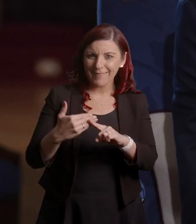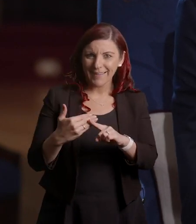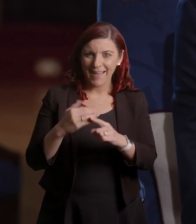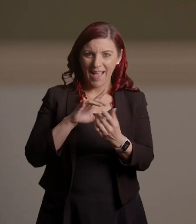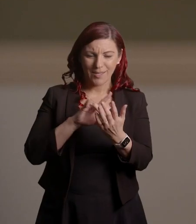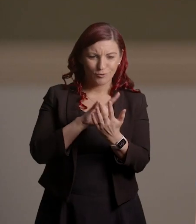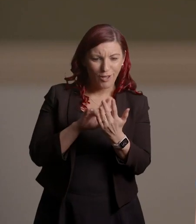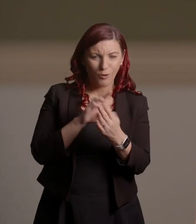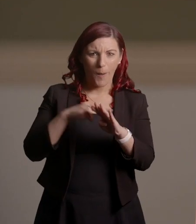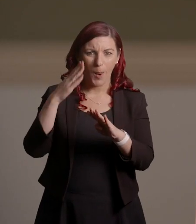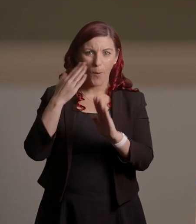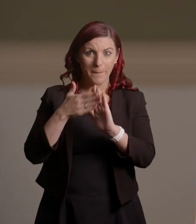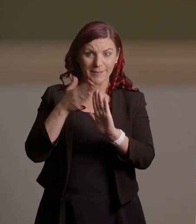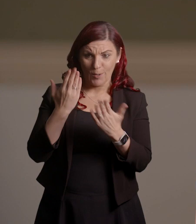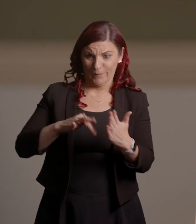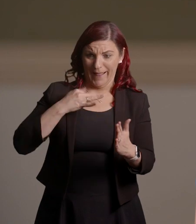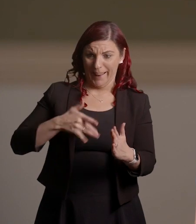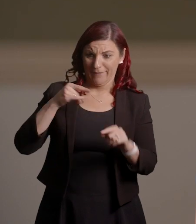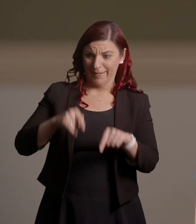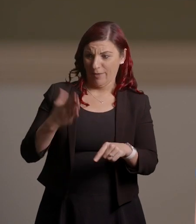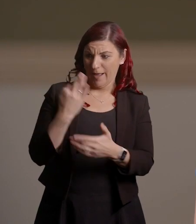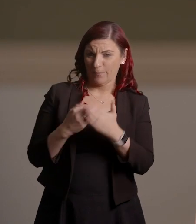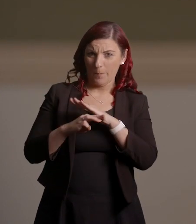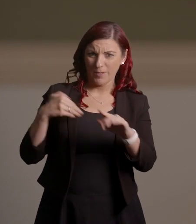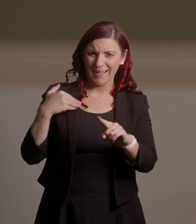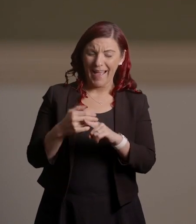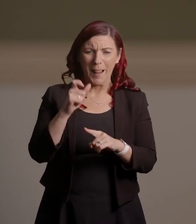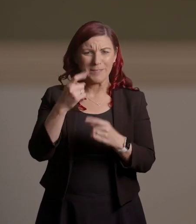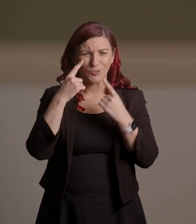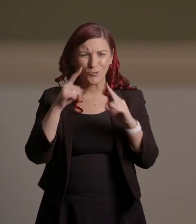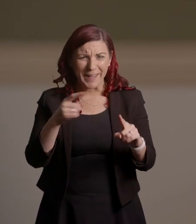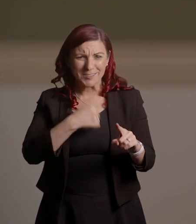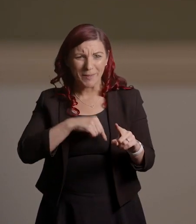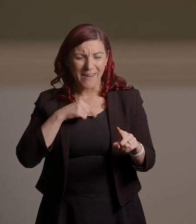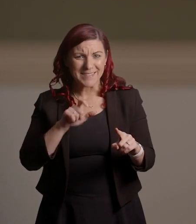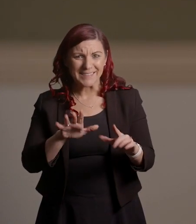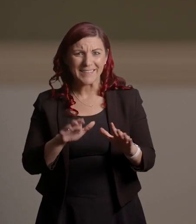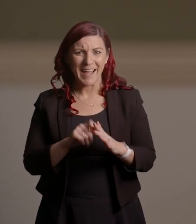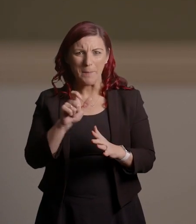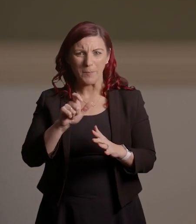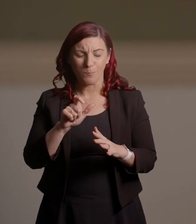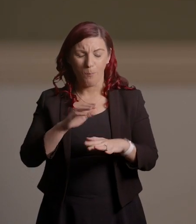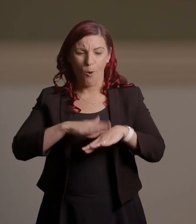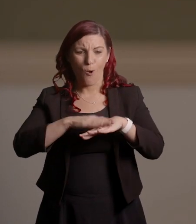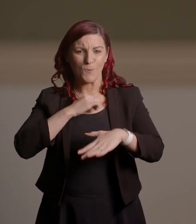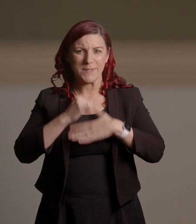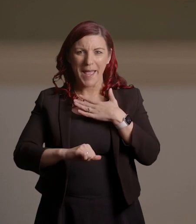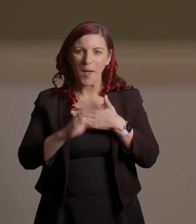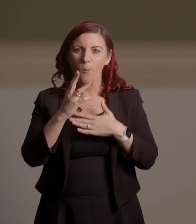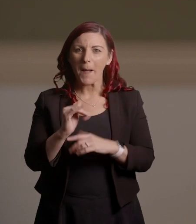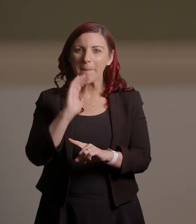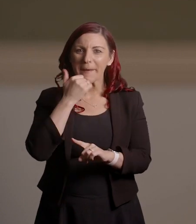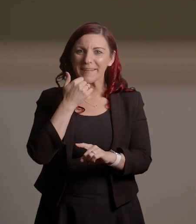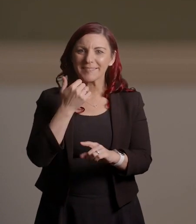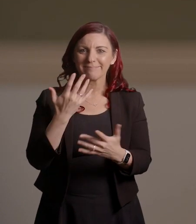a historic building. What's it been like to live here for the past number of months? It's been surreal, to be honest, and more surreal today than any other